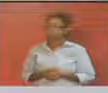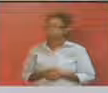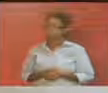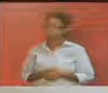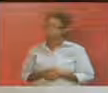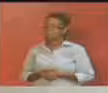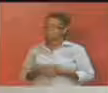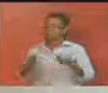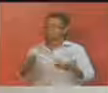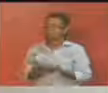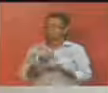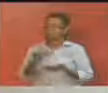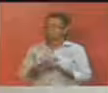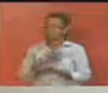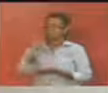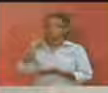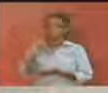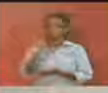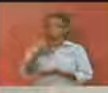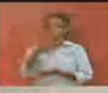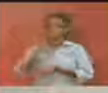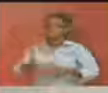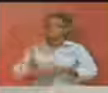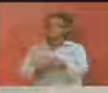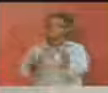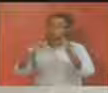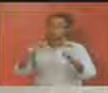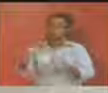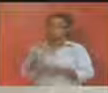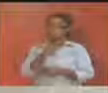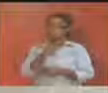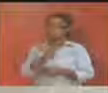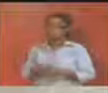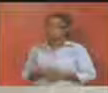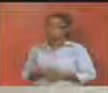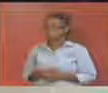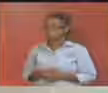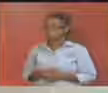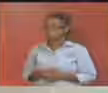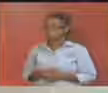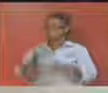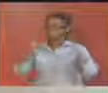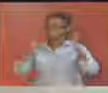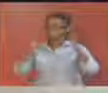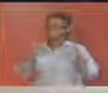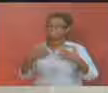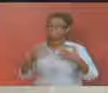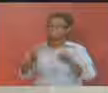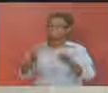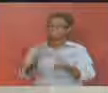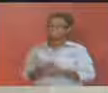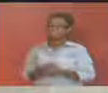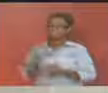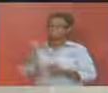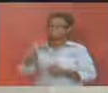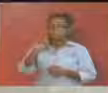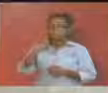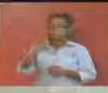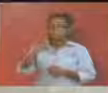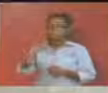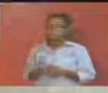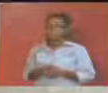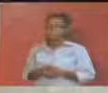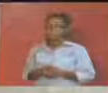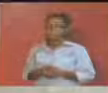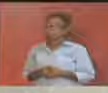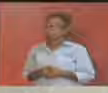Good morning to the panel again, Ms. Candice Alcantara, Minister Dialsing, Professor Carrington, and of